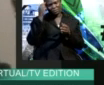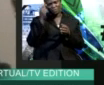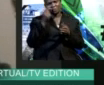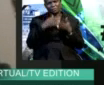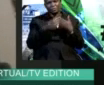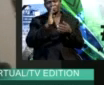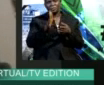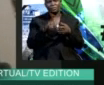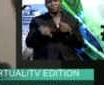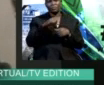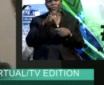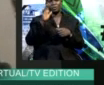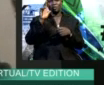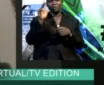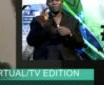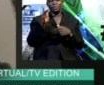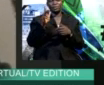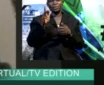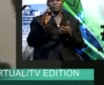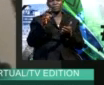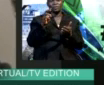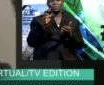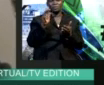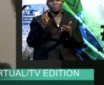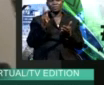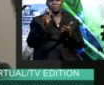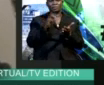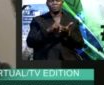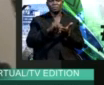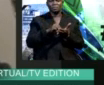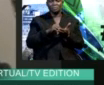perhaps about 3 gigawatts